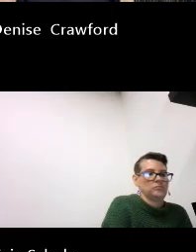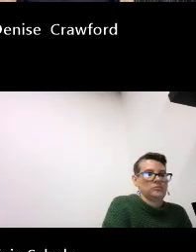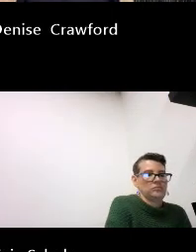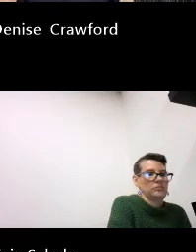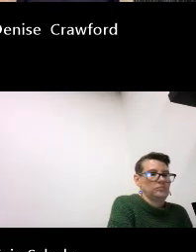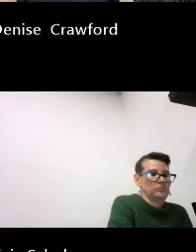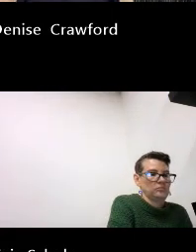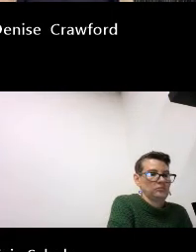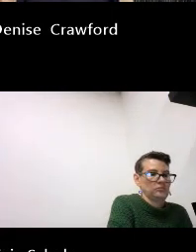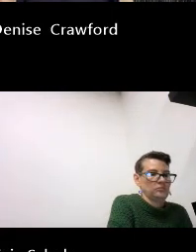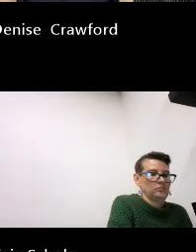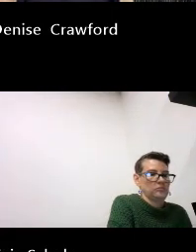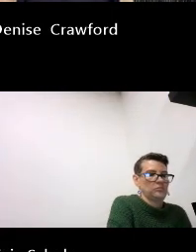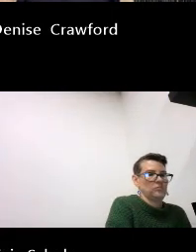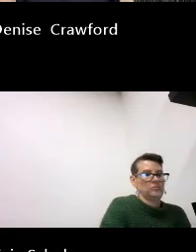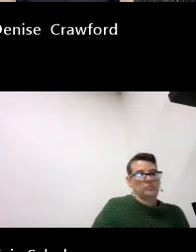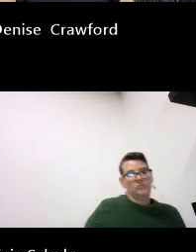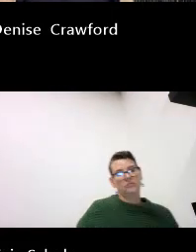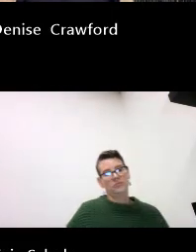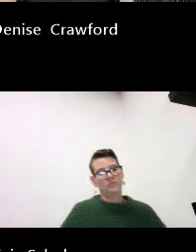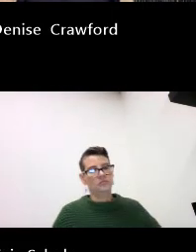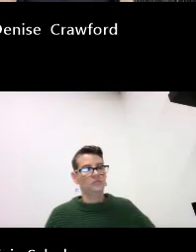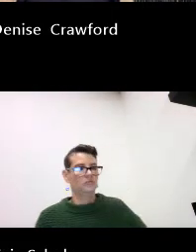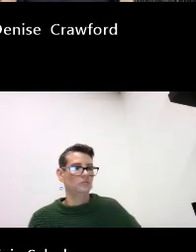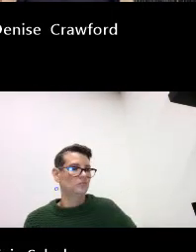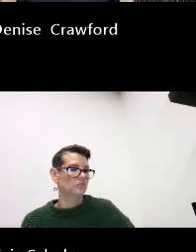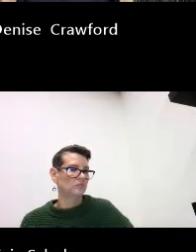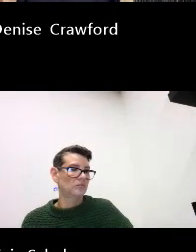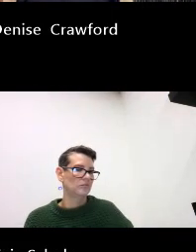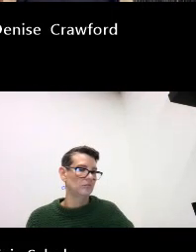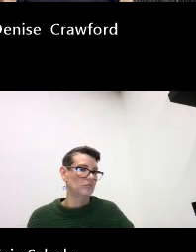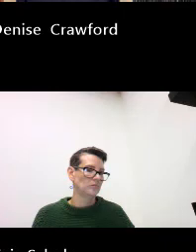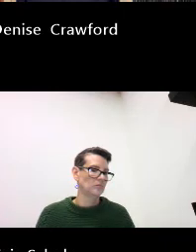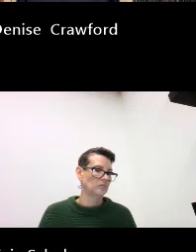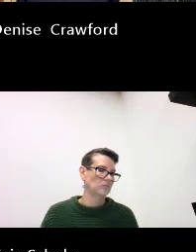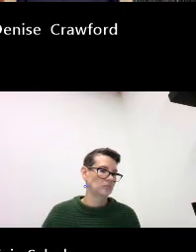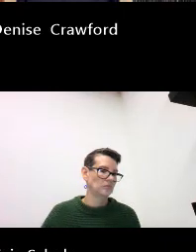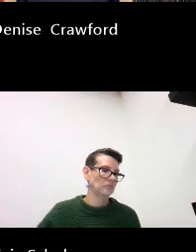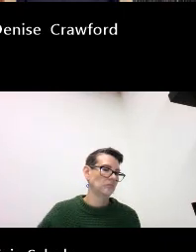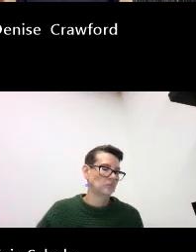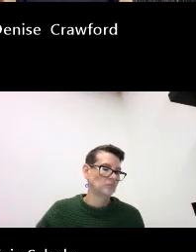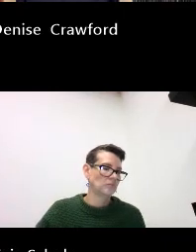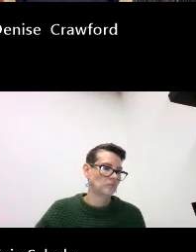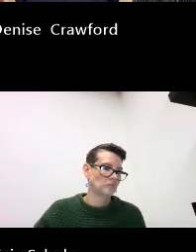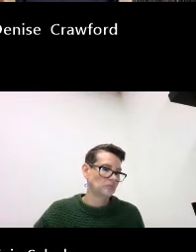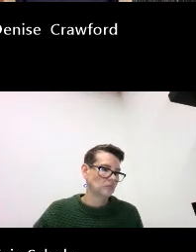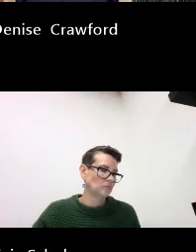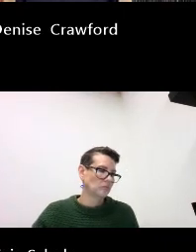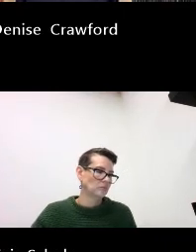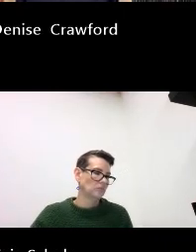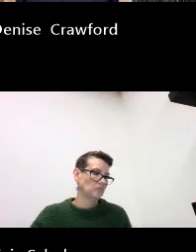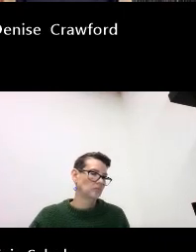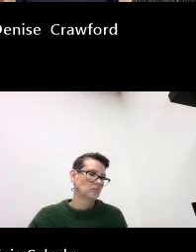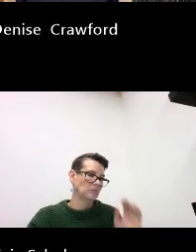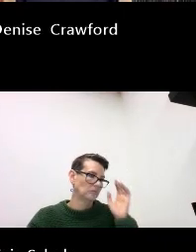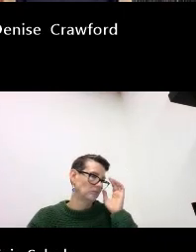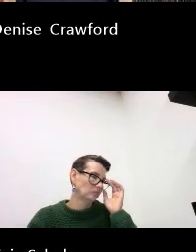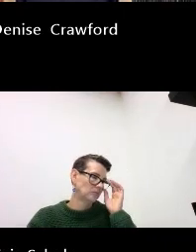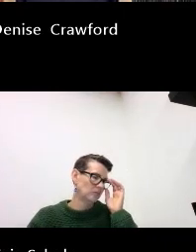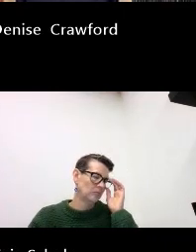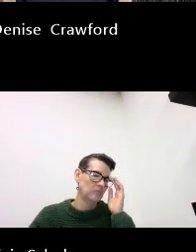The purpose of this process was to gather and evaluate information necessary for diagnostic impressions and treatment planning. That's